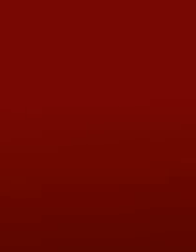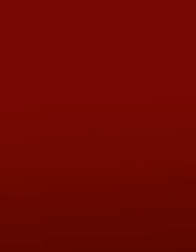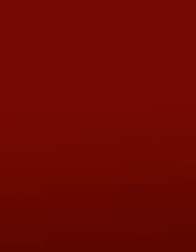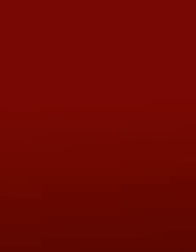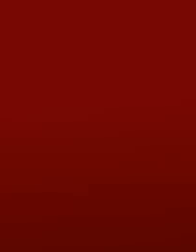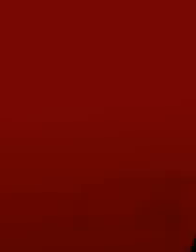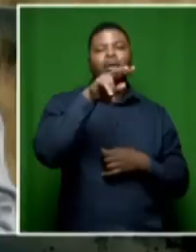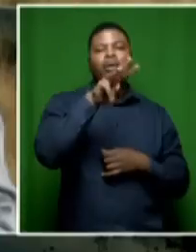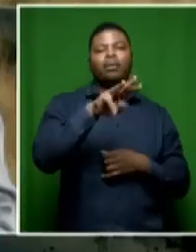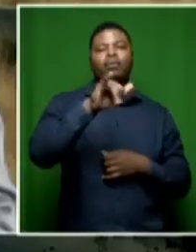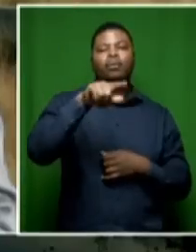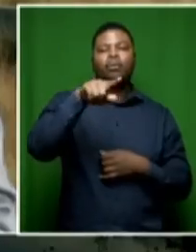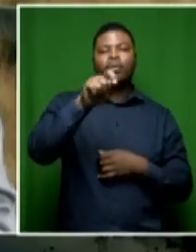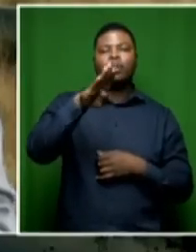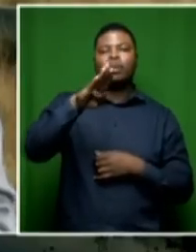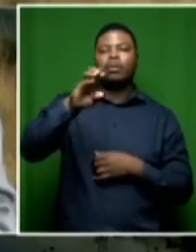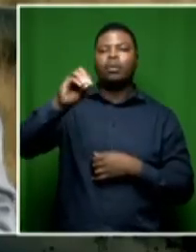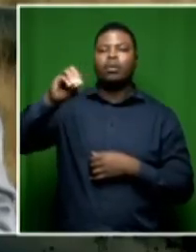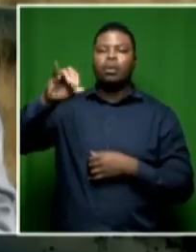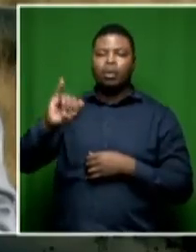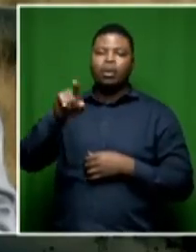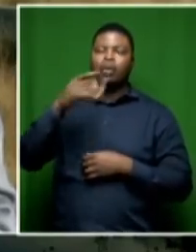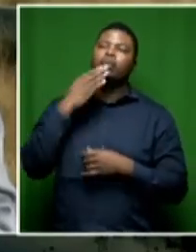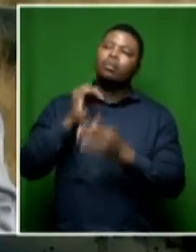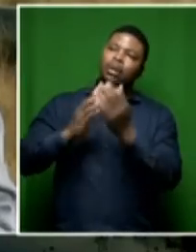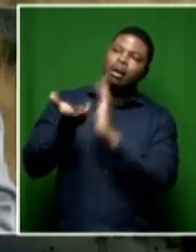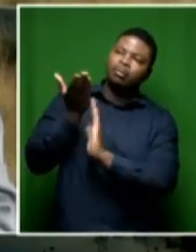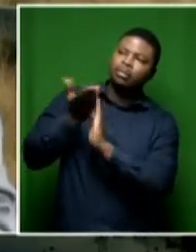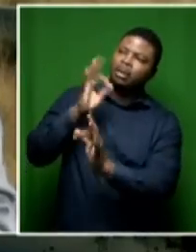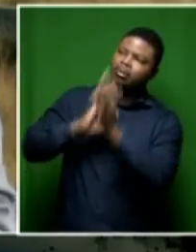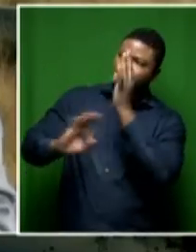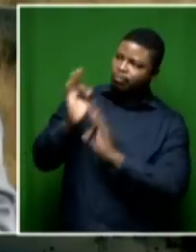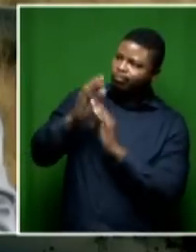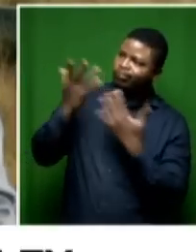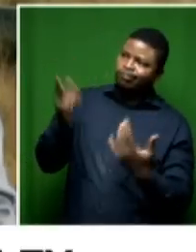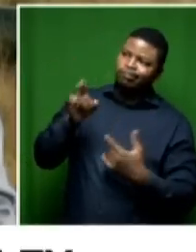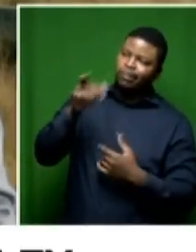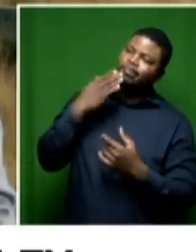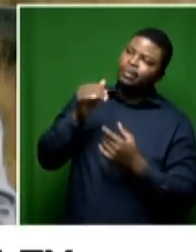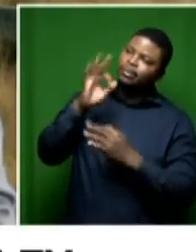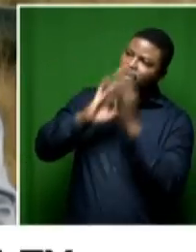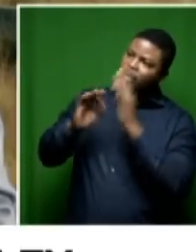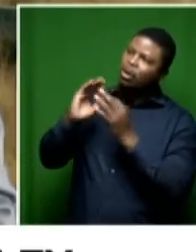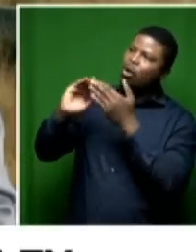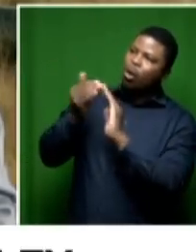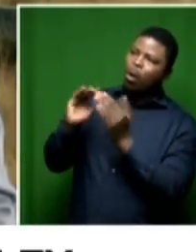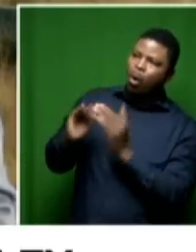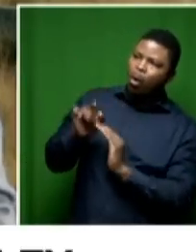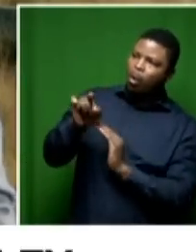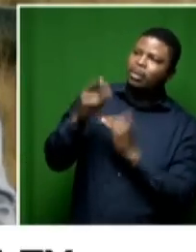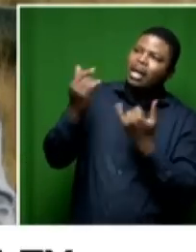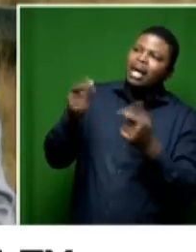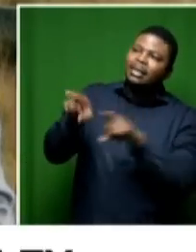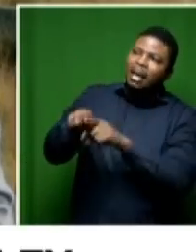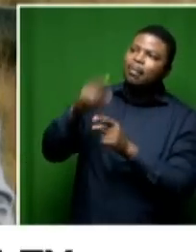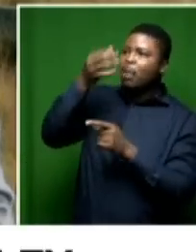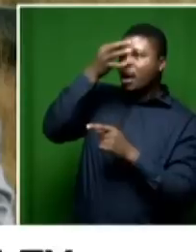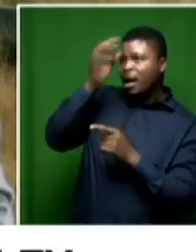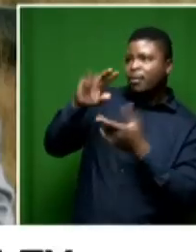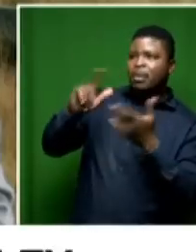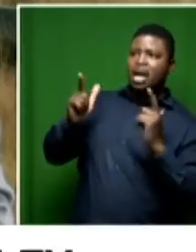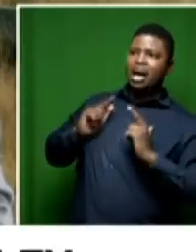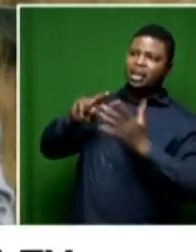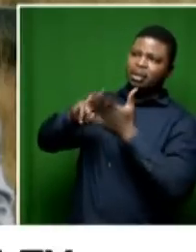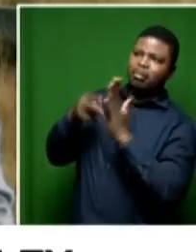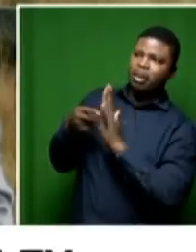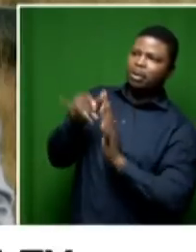So Reginald, a bit of a tough time ahead for residents in that area. Talk to us about provisions that have been made and how many people are we looking at